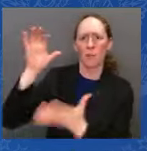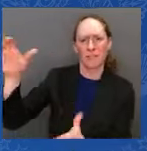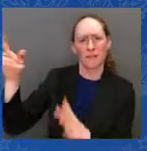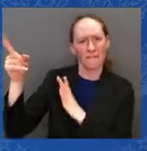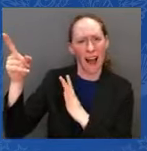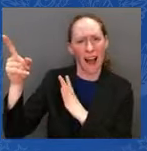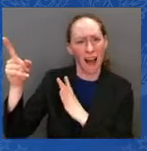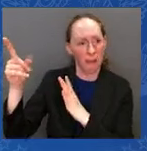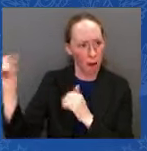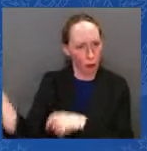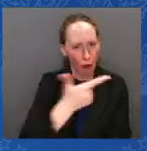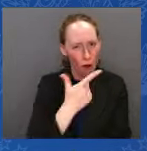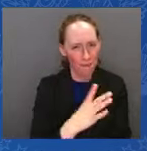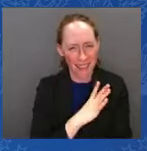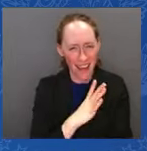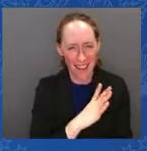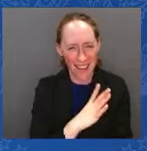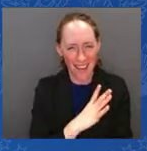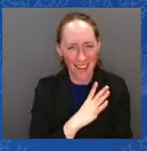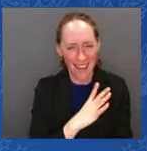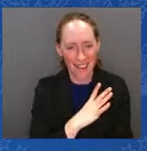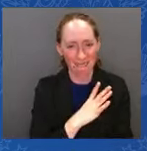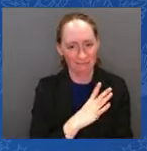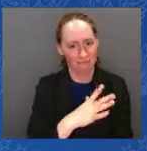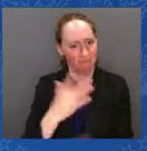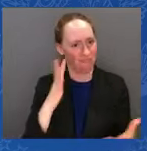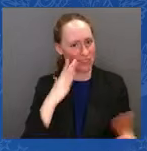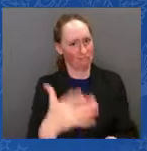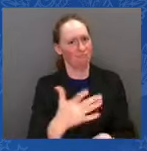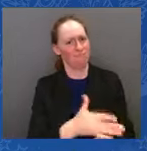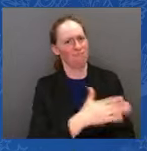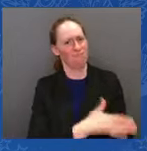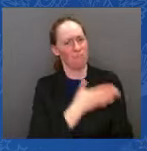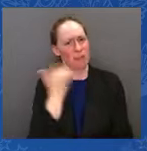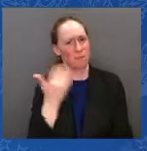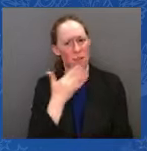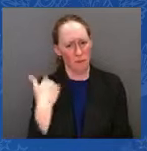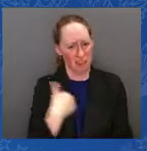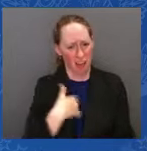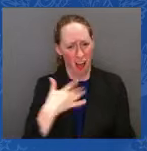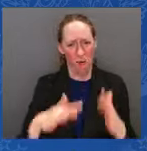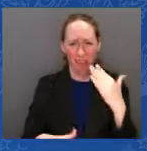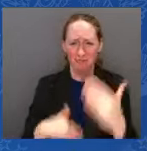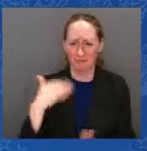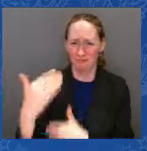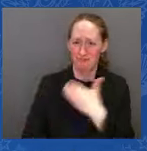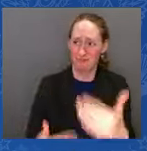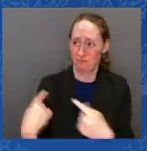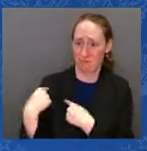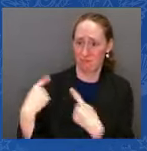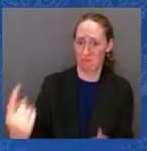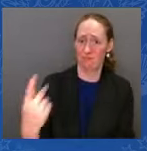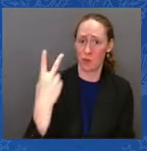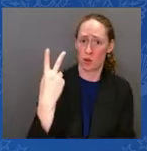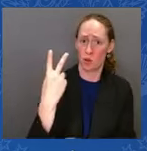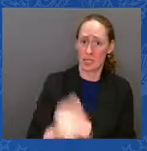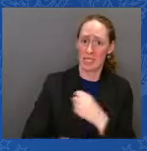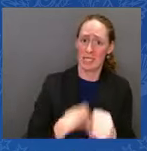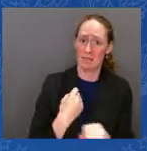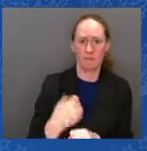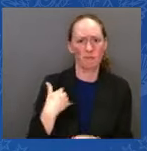made enormous progress. Just look at what we've done so far. Over the past 2 years, we've created a record 12.7 million